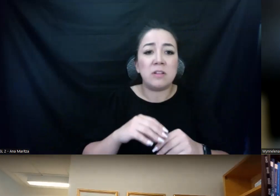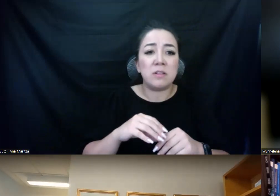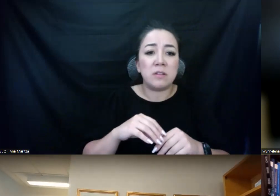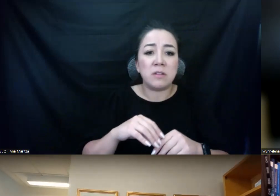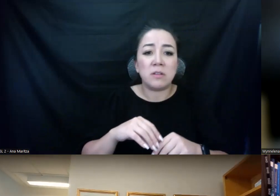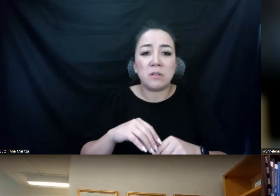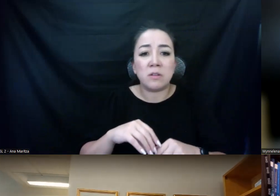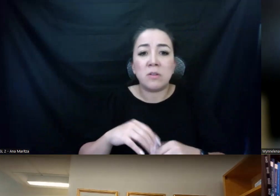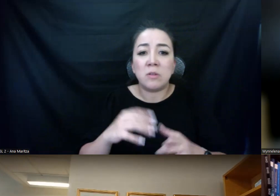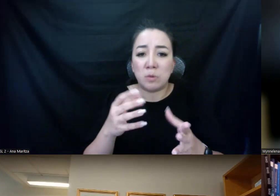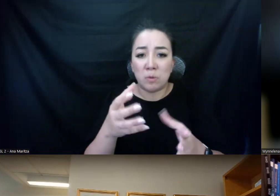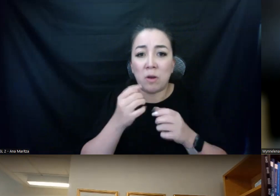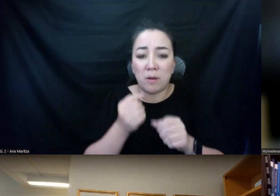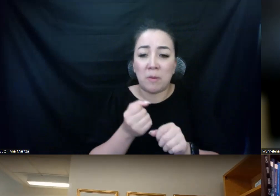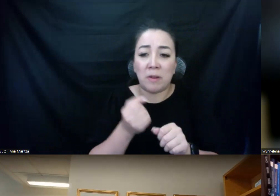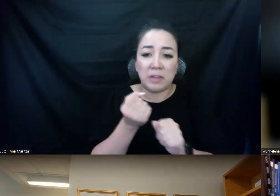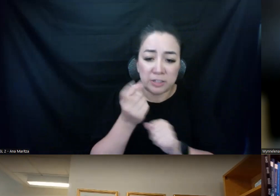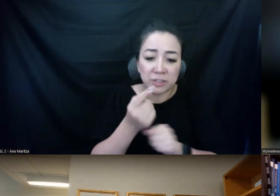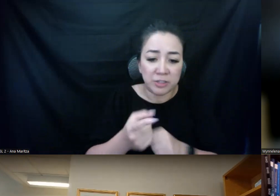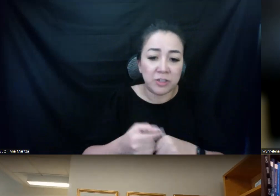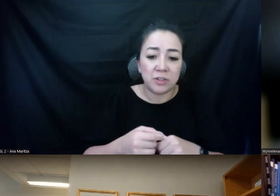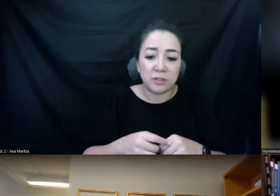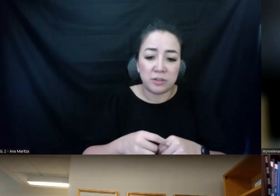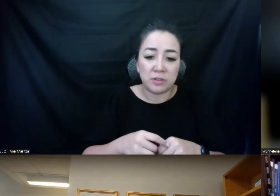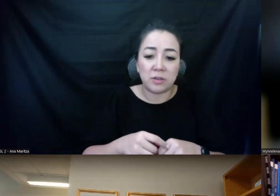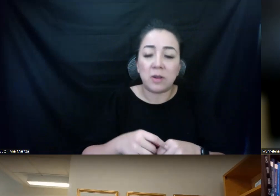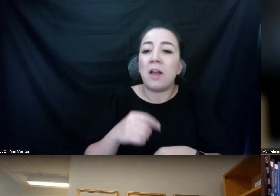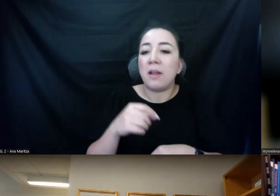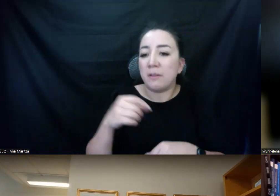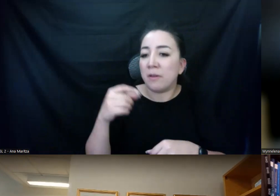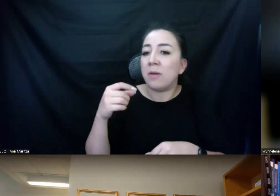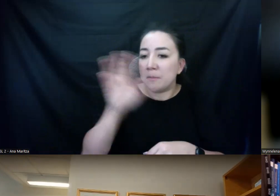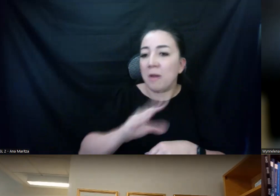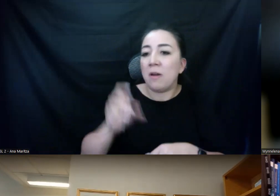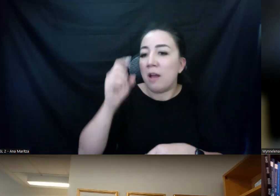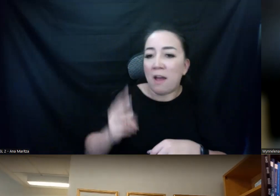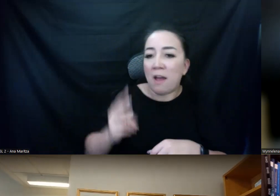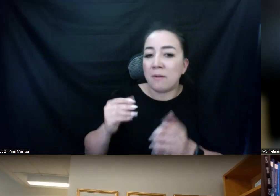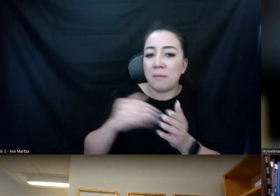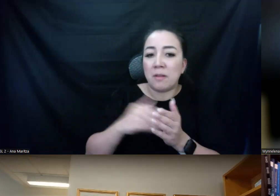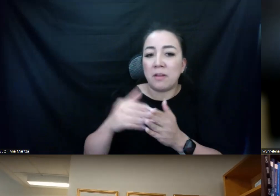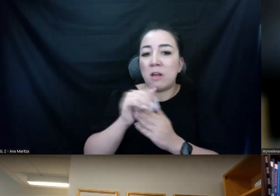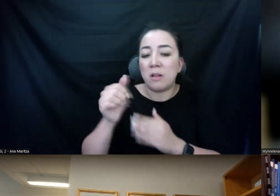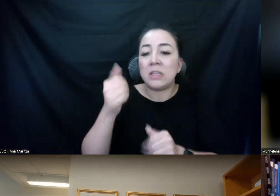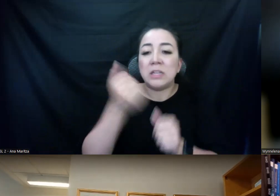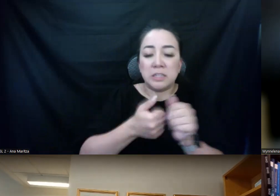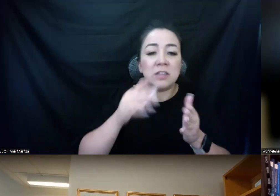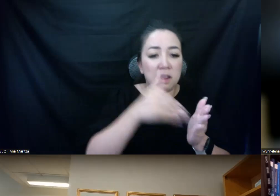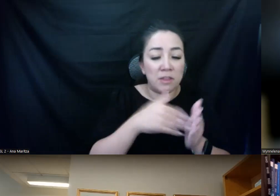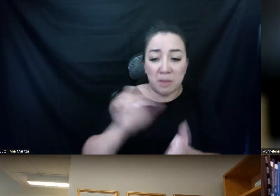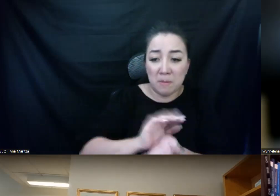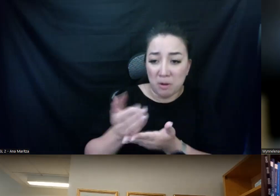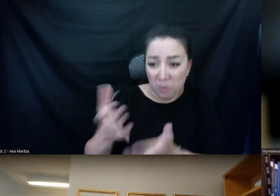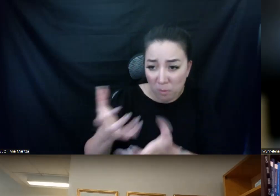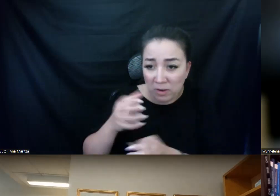get per year, which it's about $500,000 per center. Yeah, $500,000, yeah. The amount you want to get